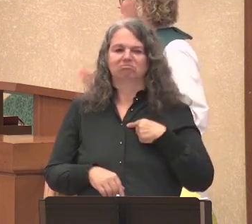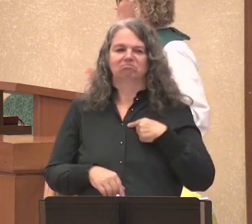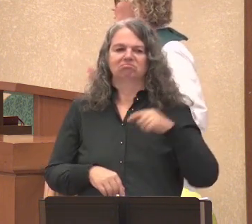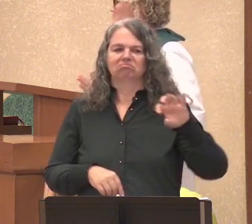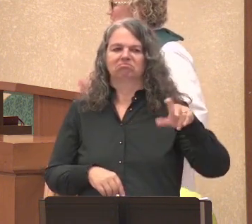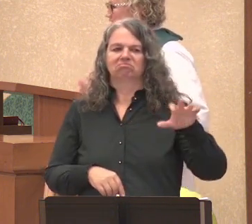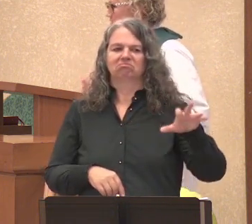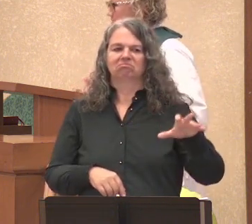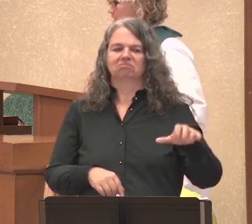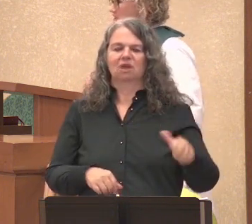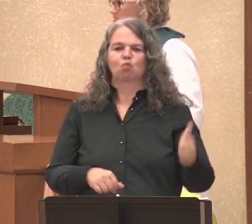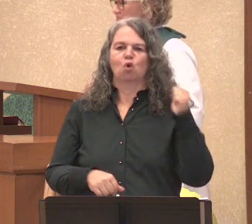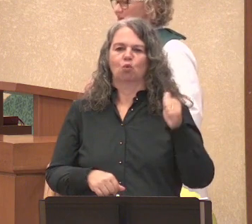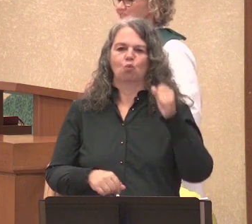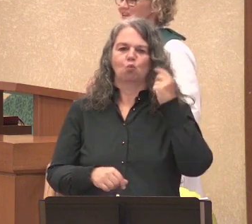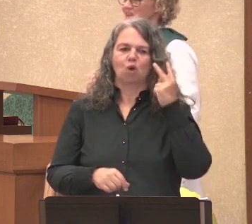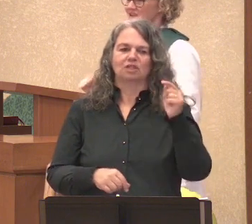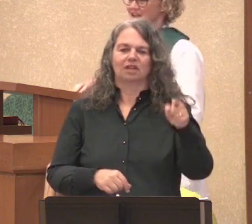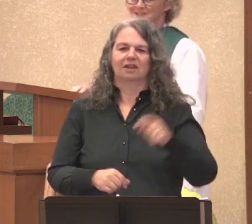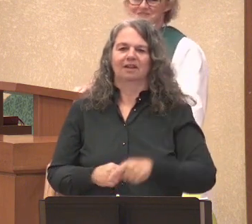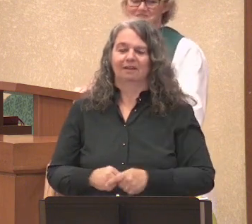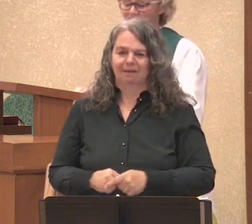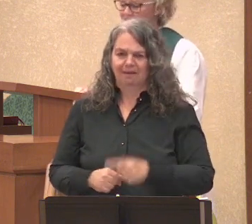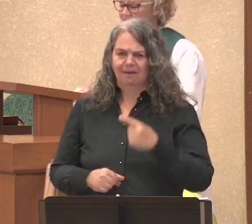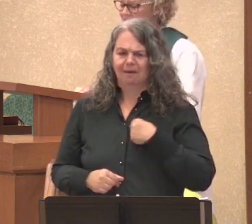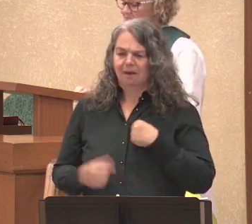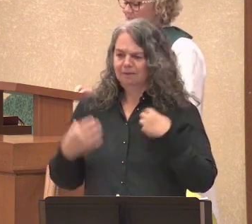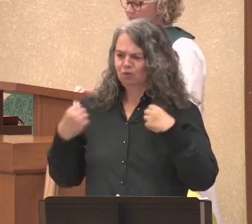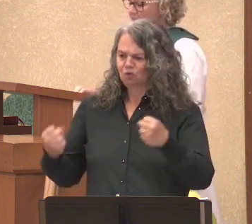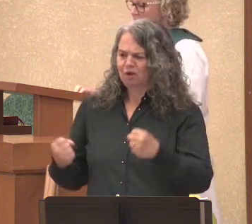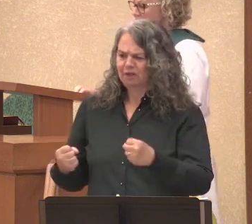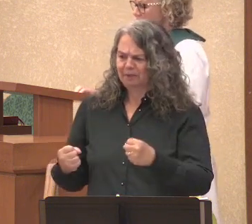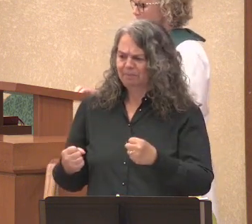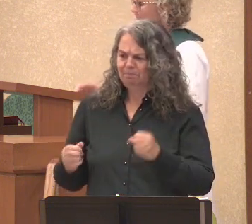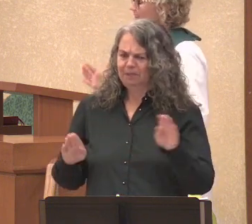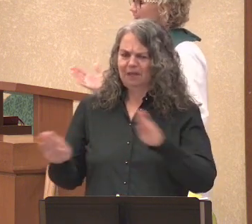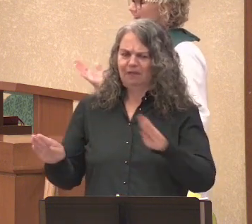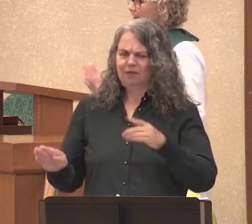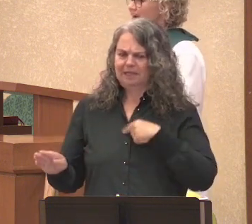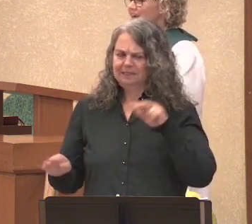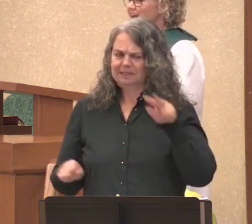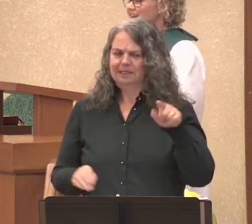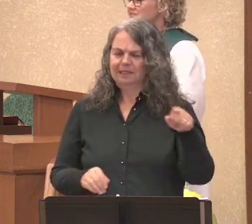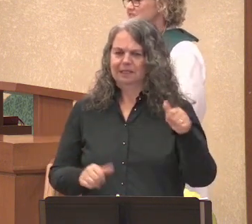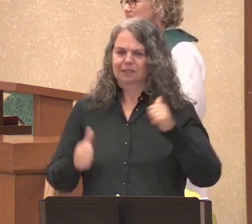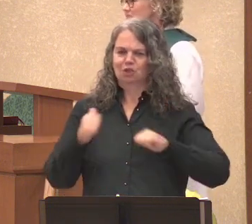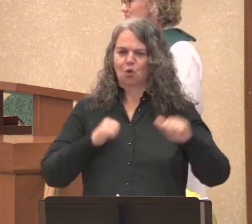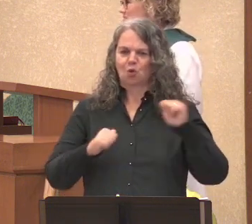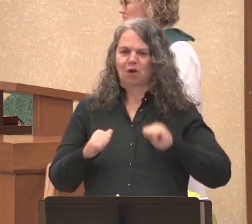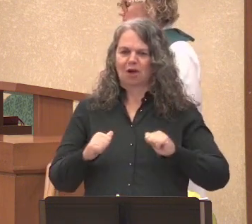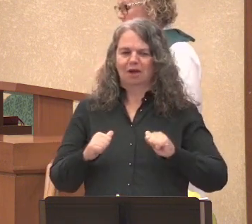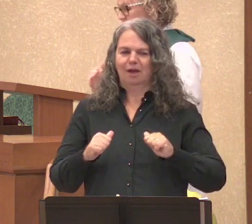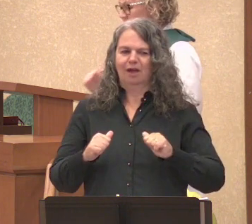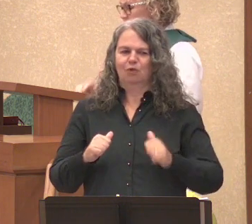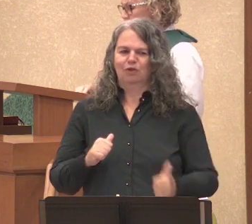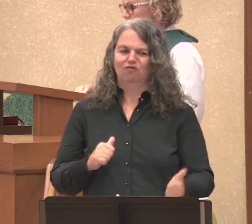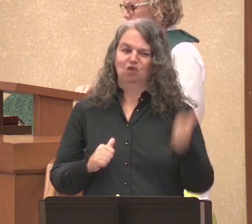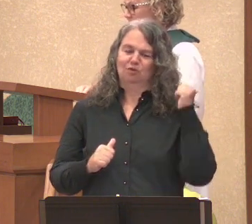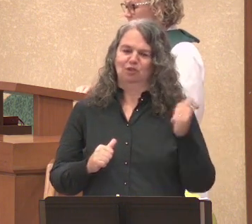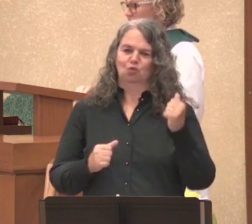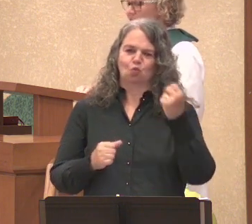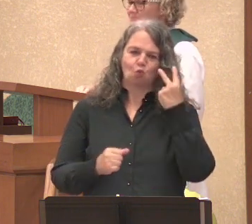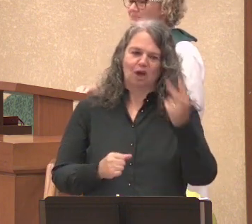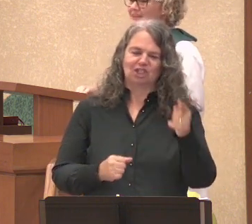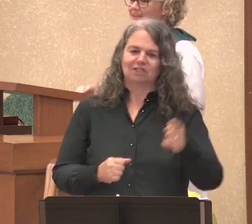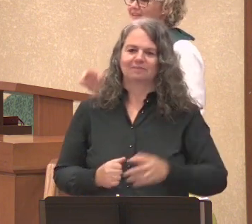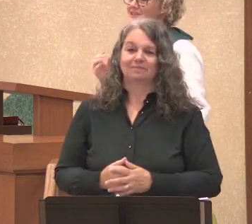I'm kind of surprised by how strongly I react to it, actually. And I think, if I'm honest with